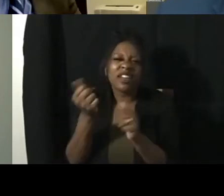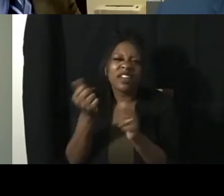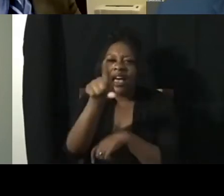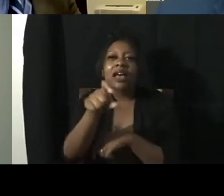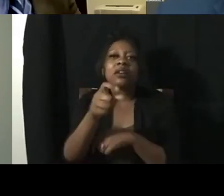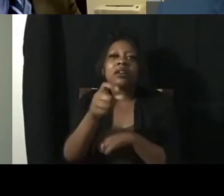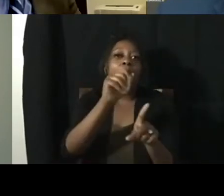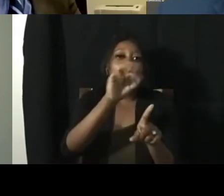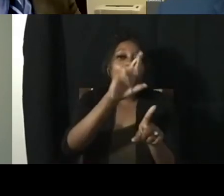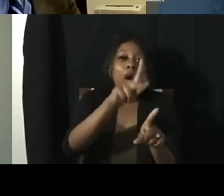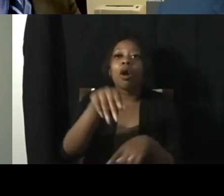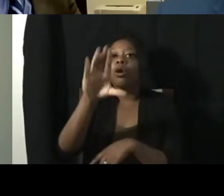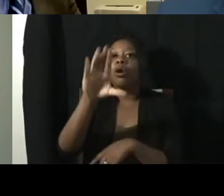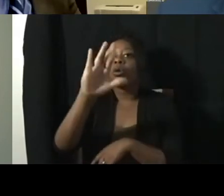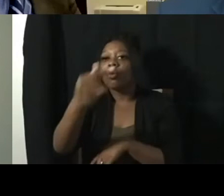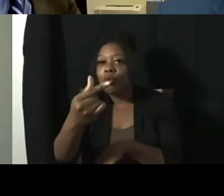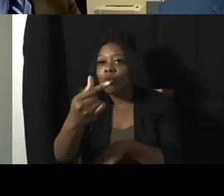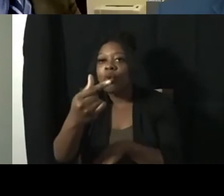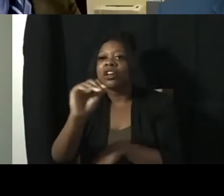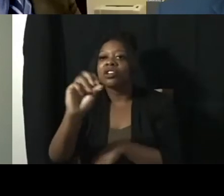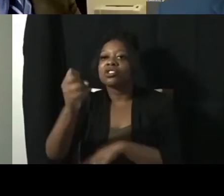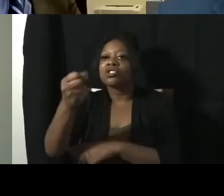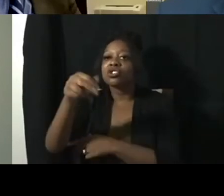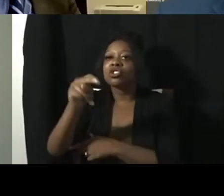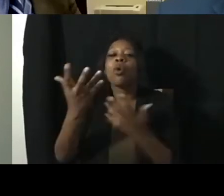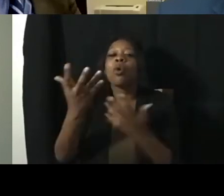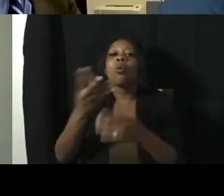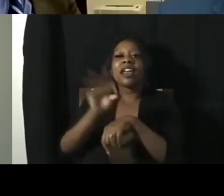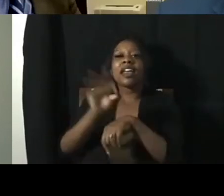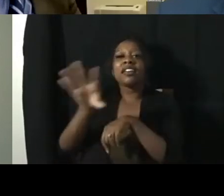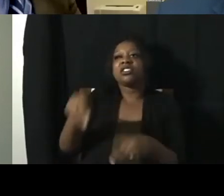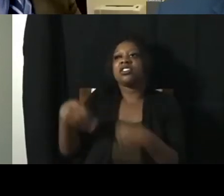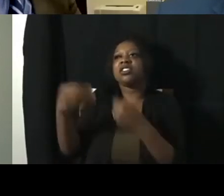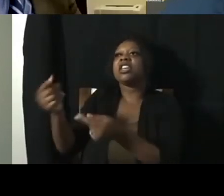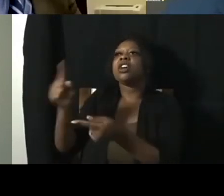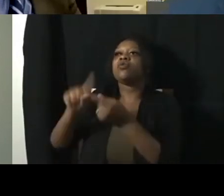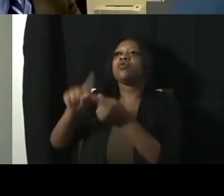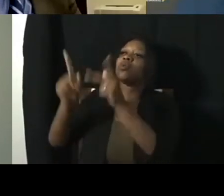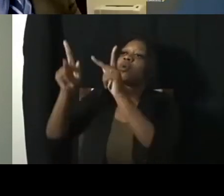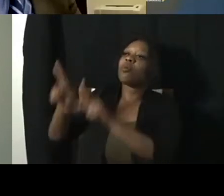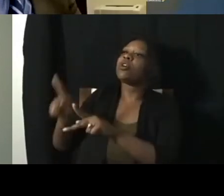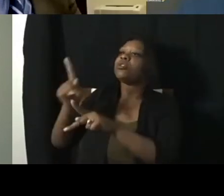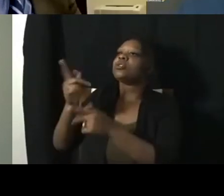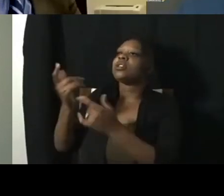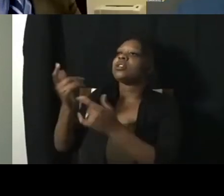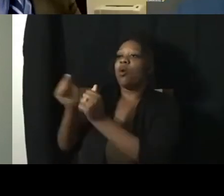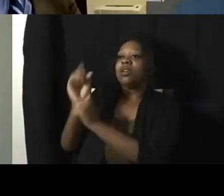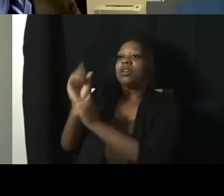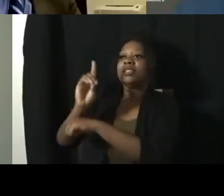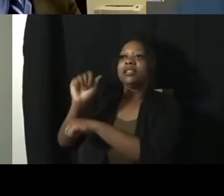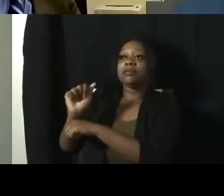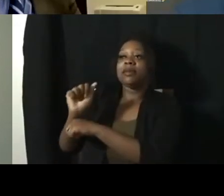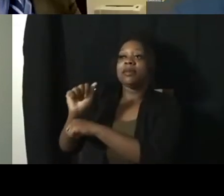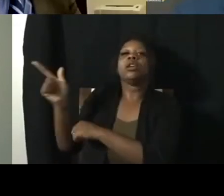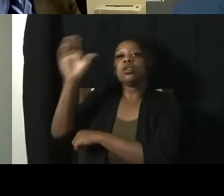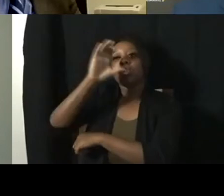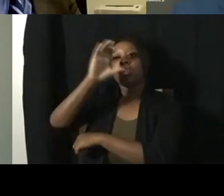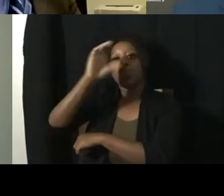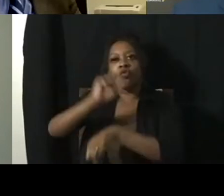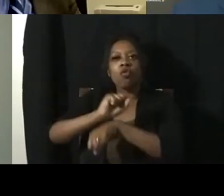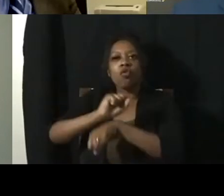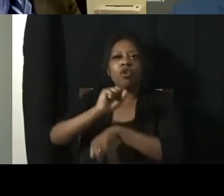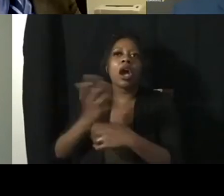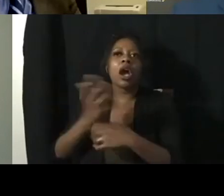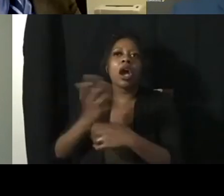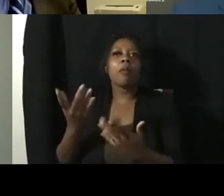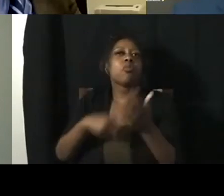Shane, what advice would you give to a current job seeker with a disability? What specifically would you tell them to, what should they do now, or what should